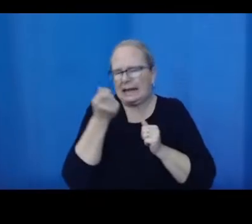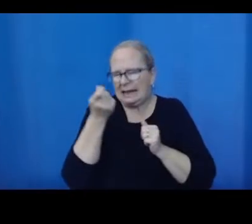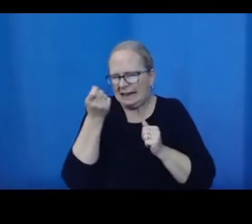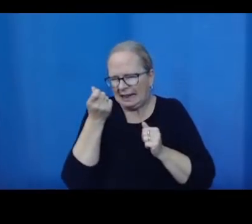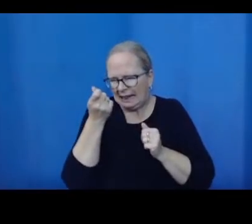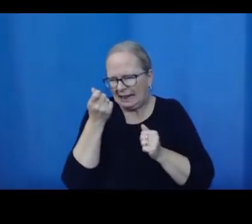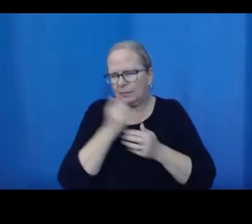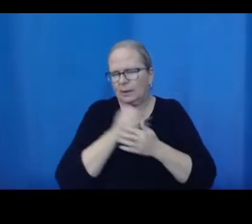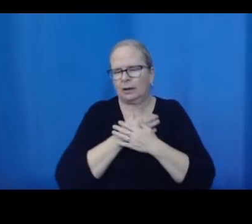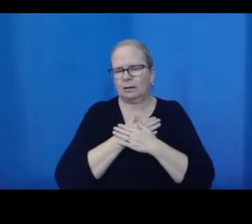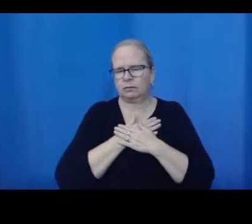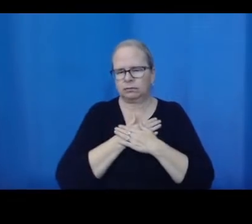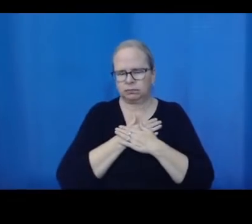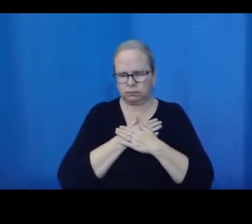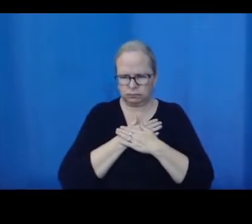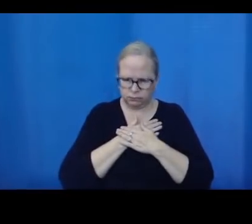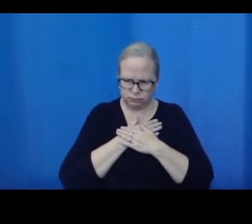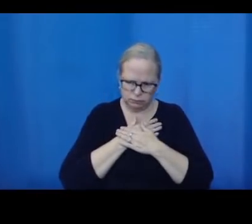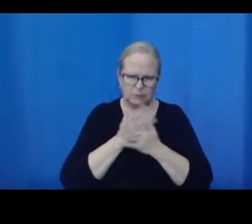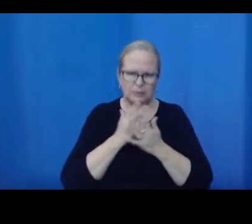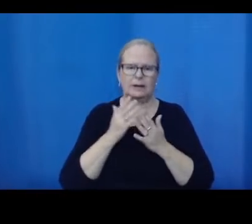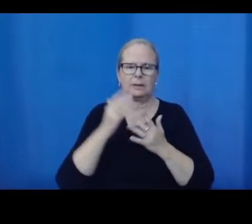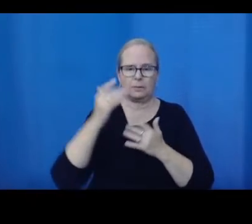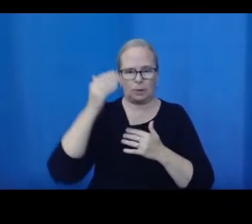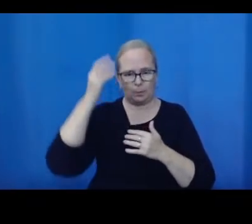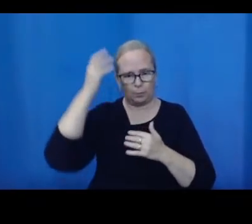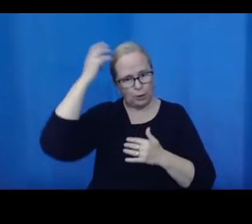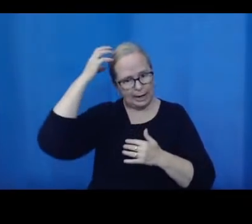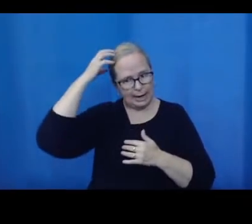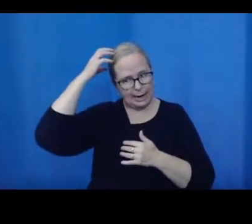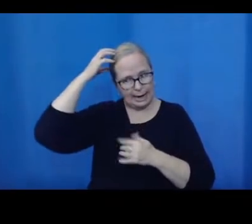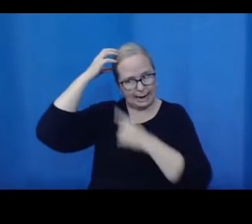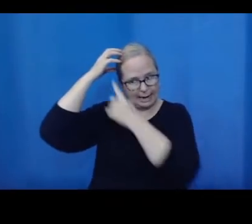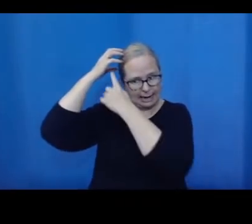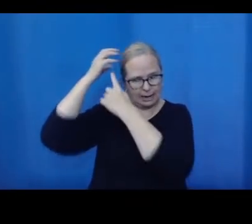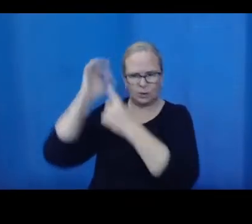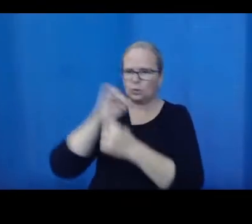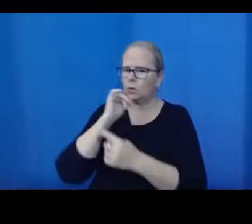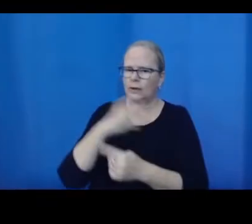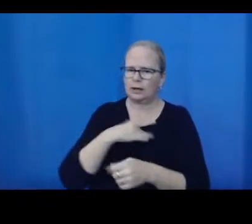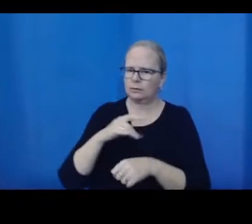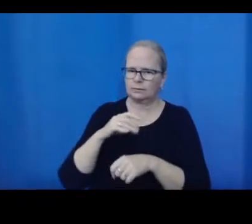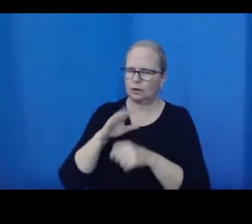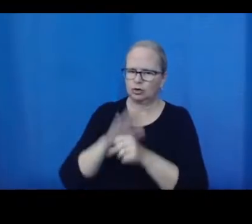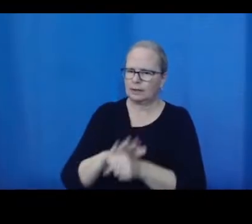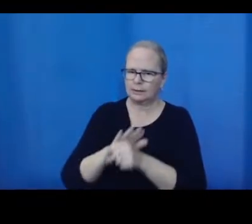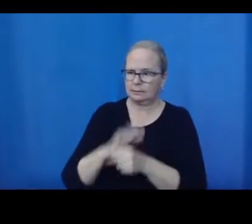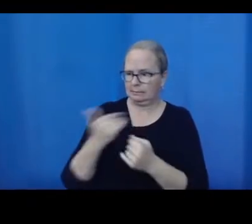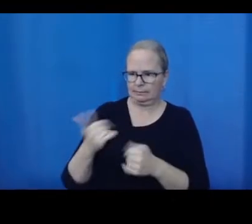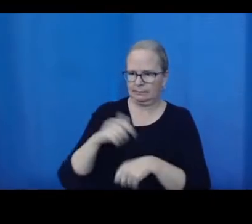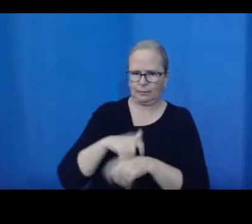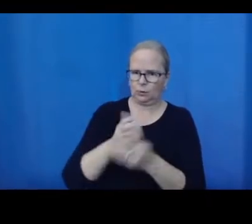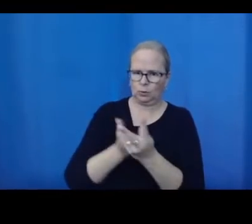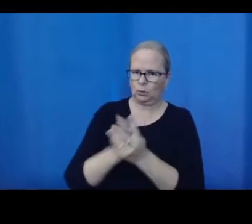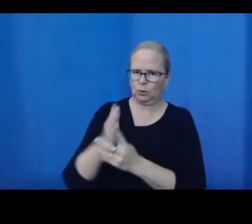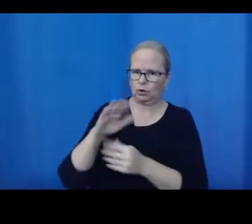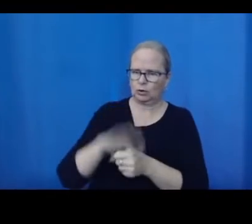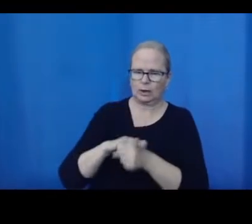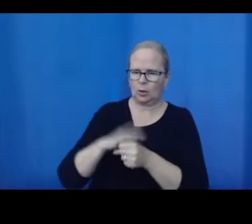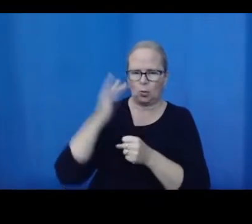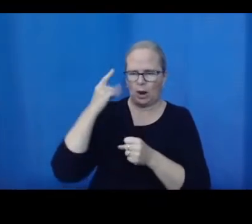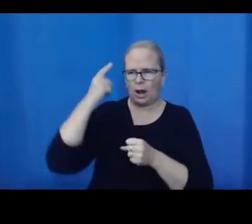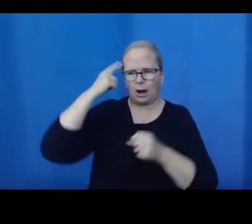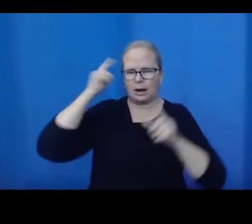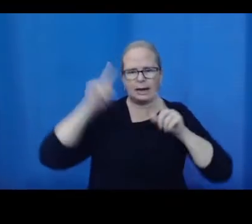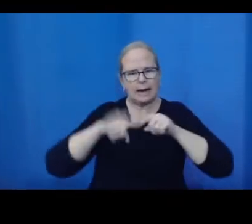time in which, it can't get a footing as to what's going on. And so when you start to see that all slip, that's